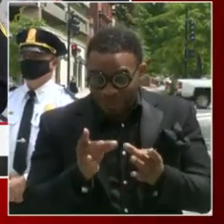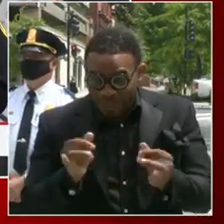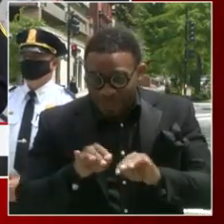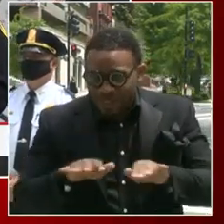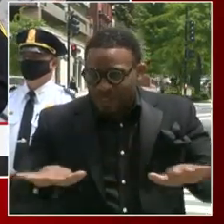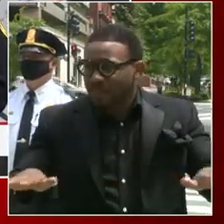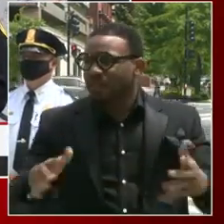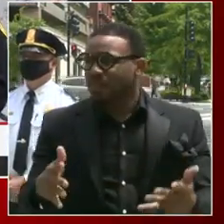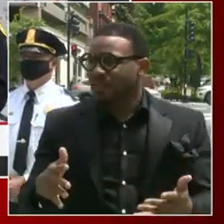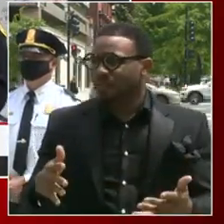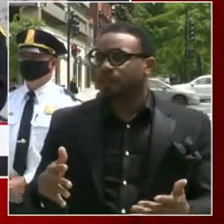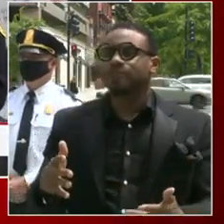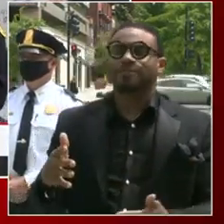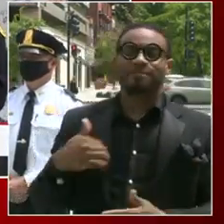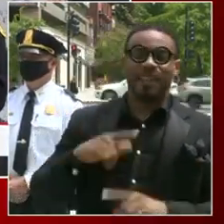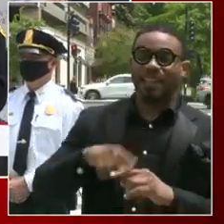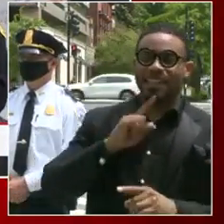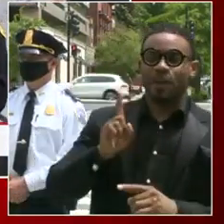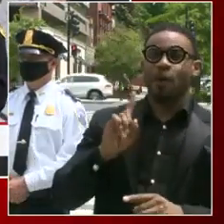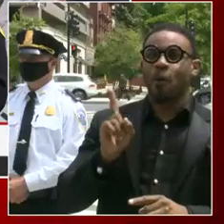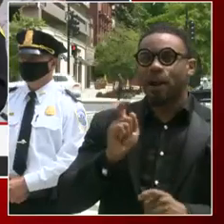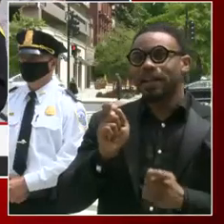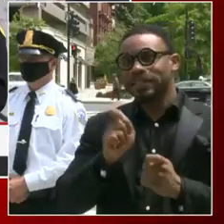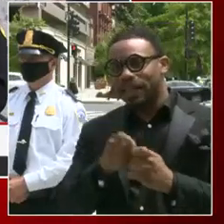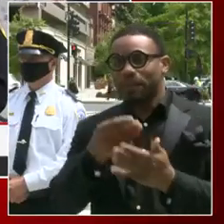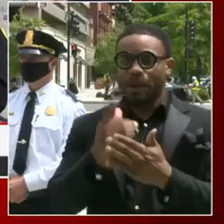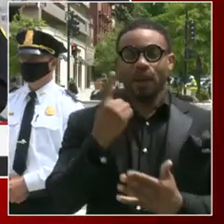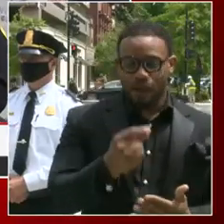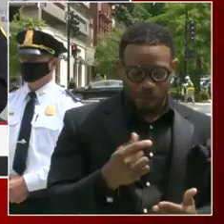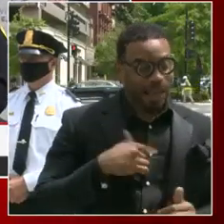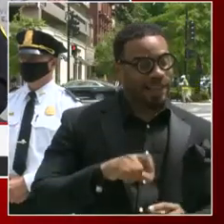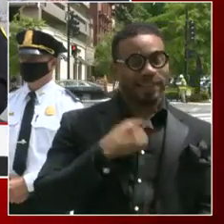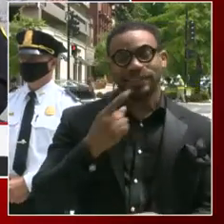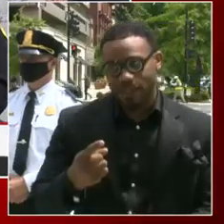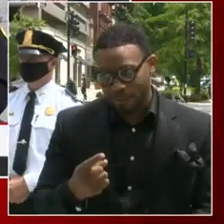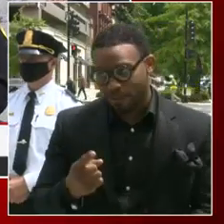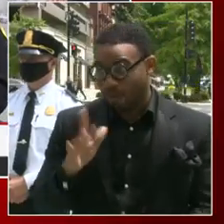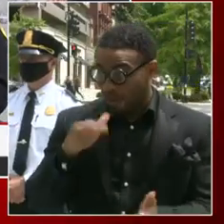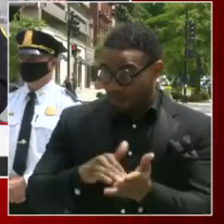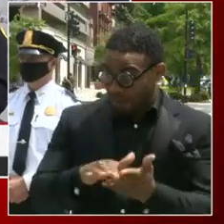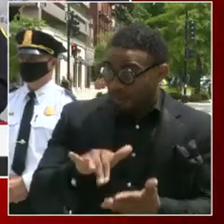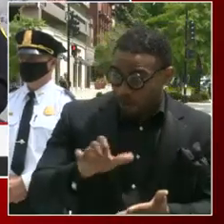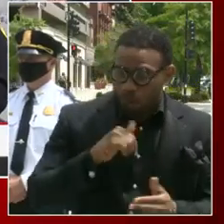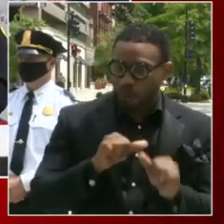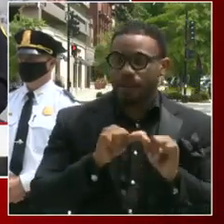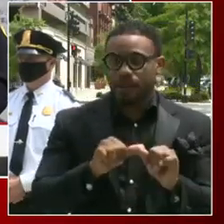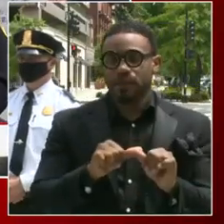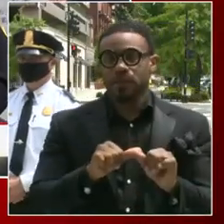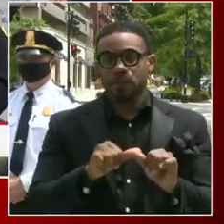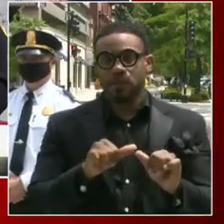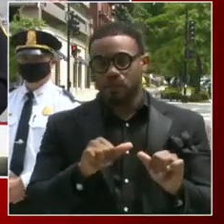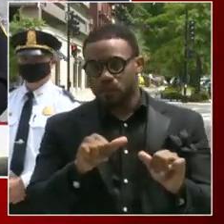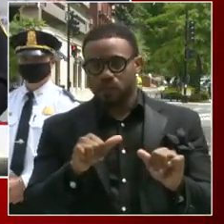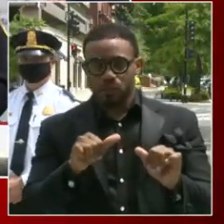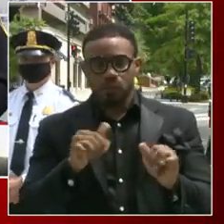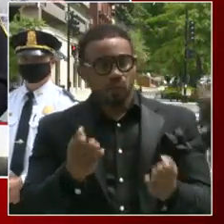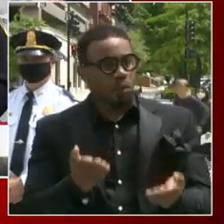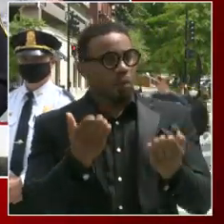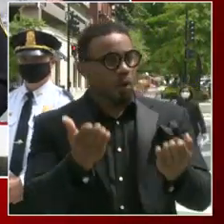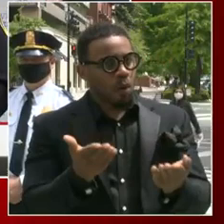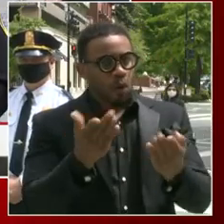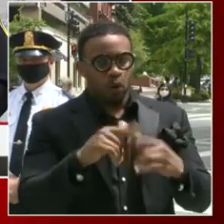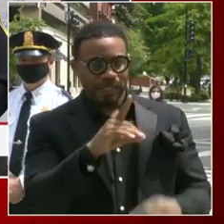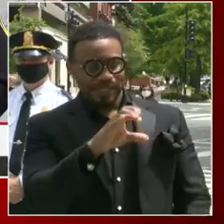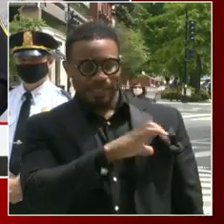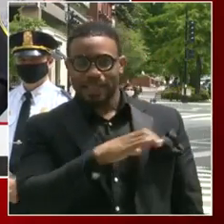I can't tell you where they're going to go. I can tell you we will continue to propose to